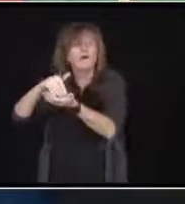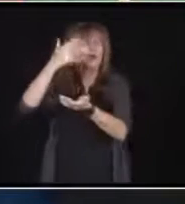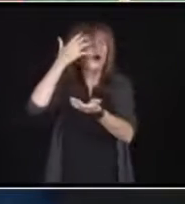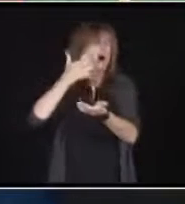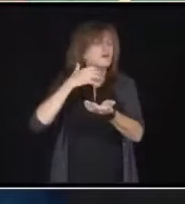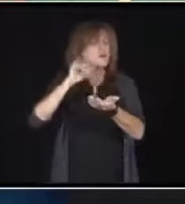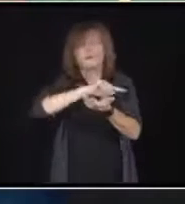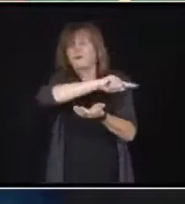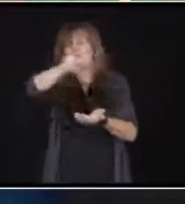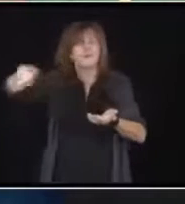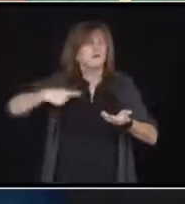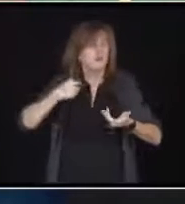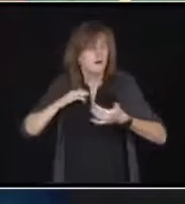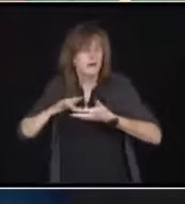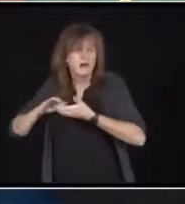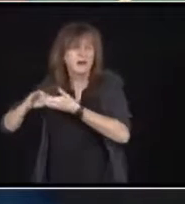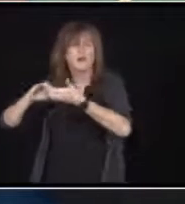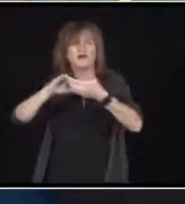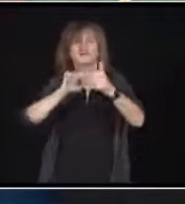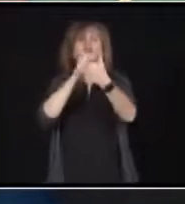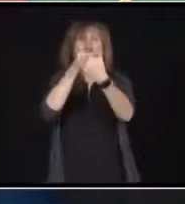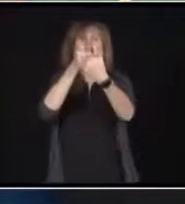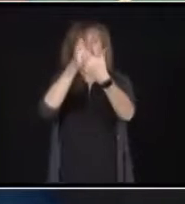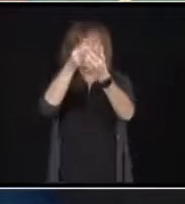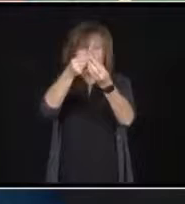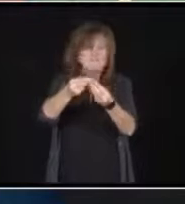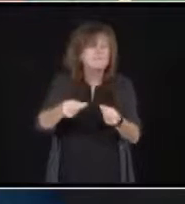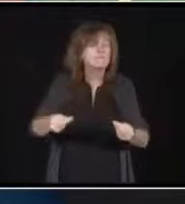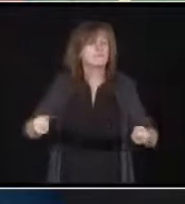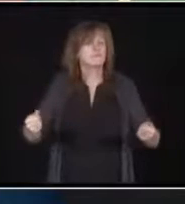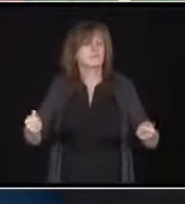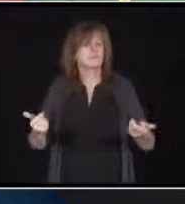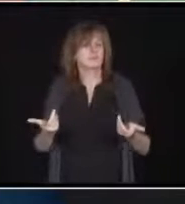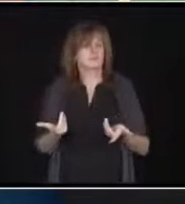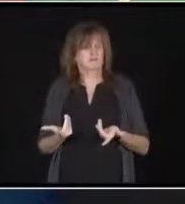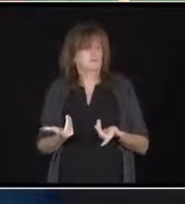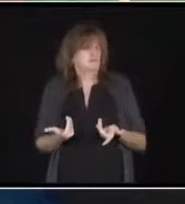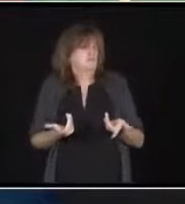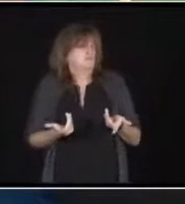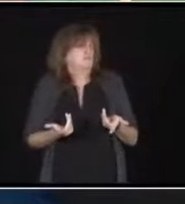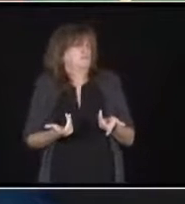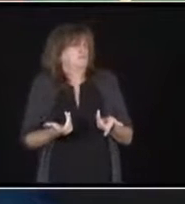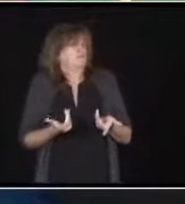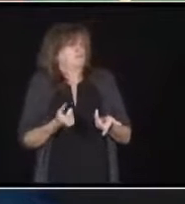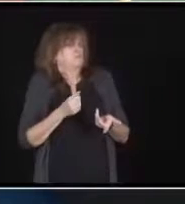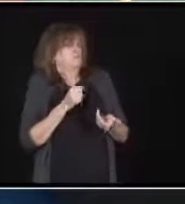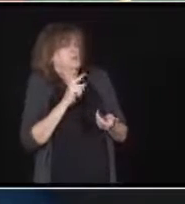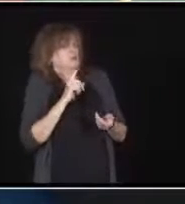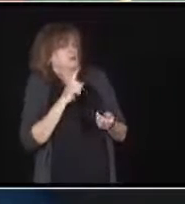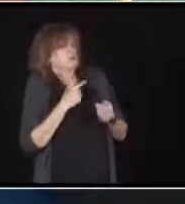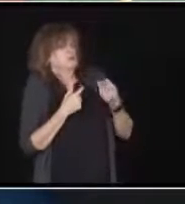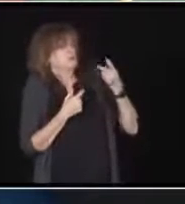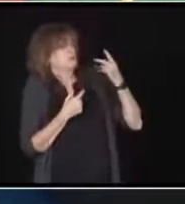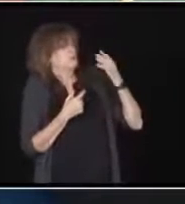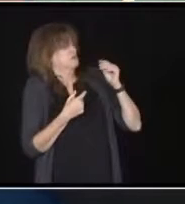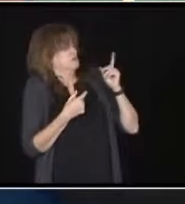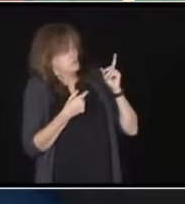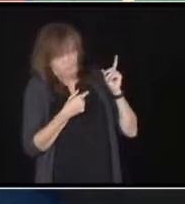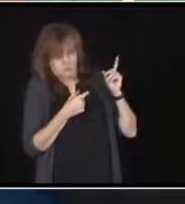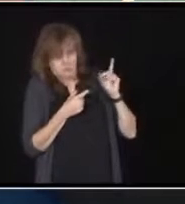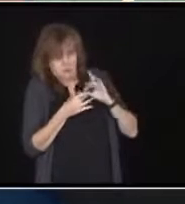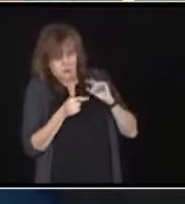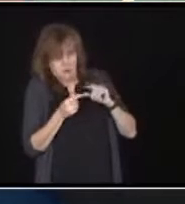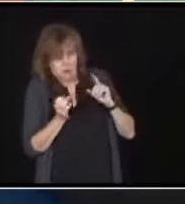the challenges. So, I'm not too sure who he's talking about, but he wouldn't be talking about Ontario, because